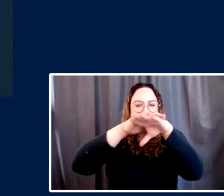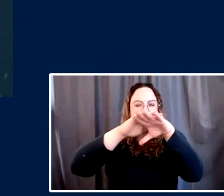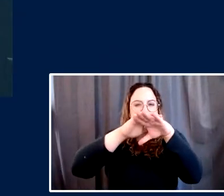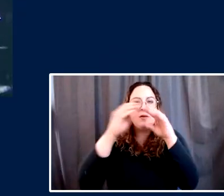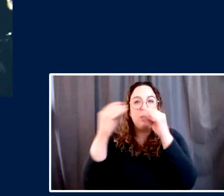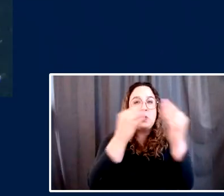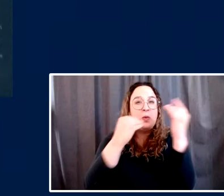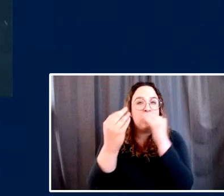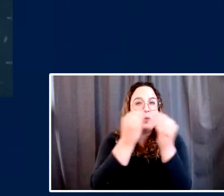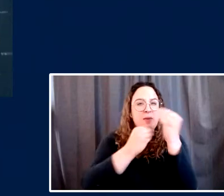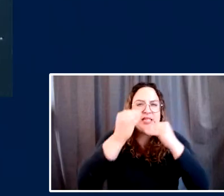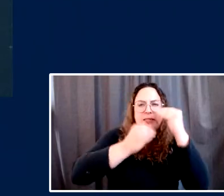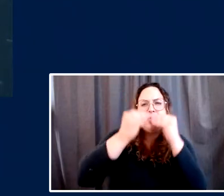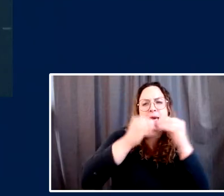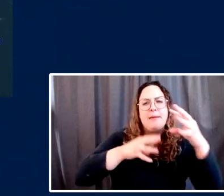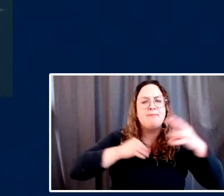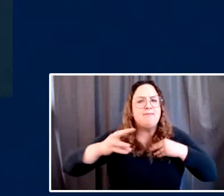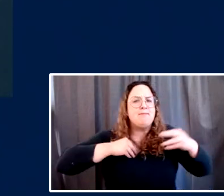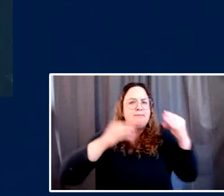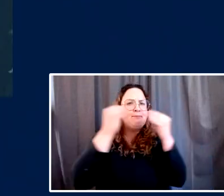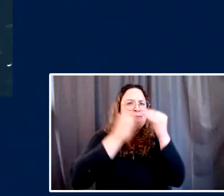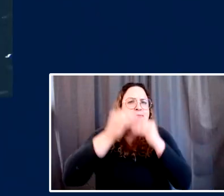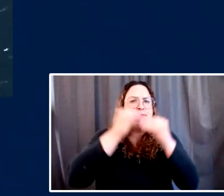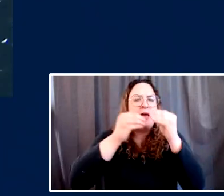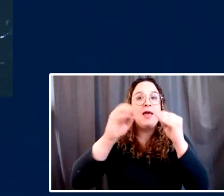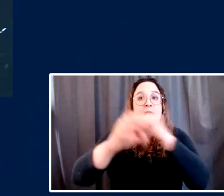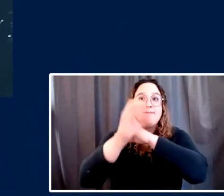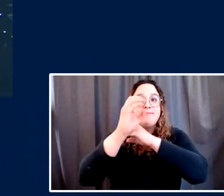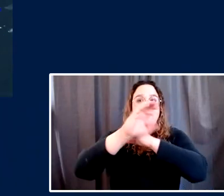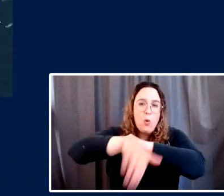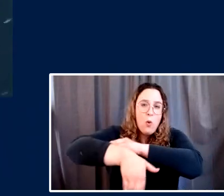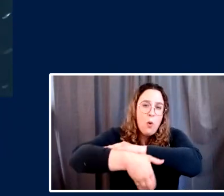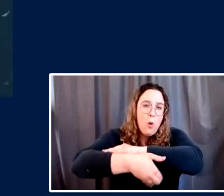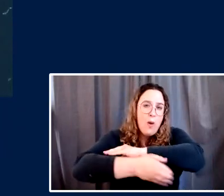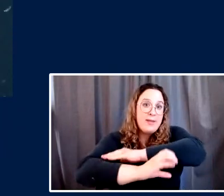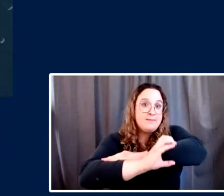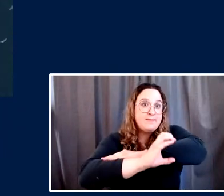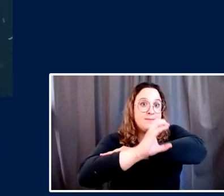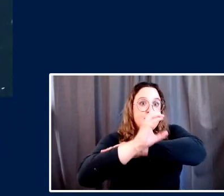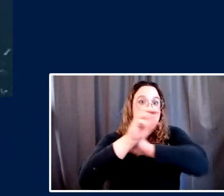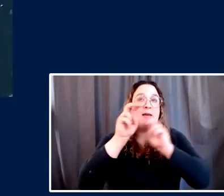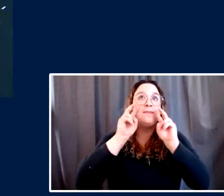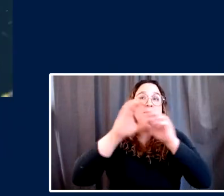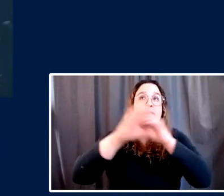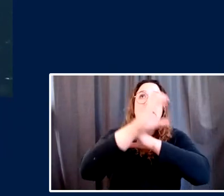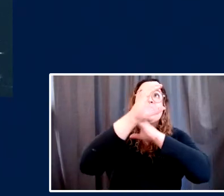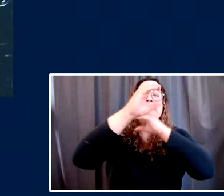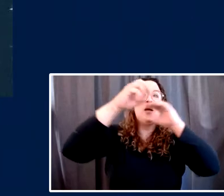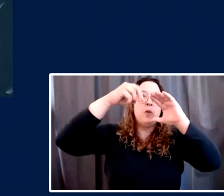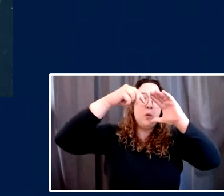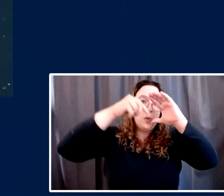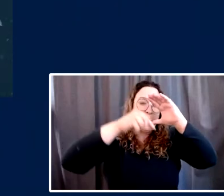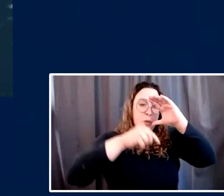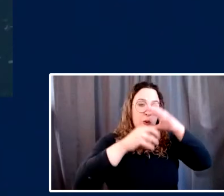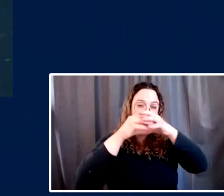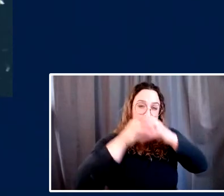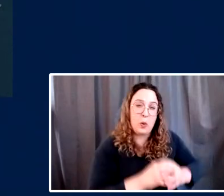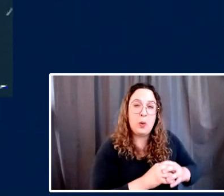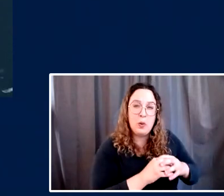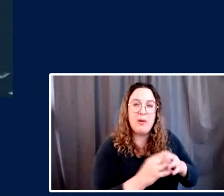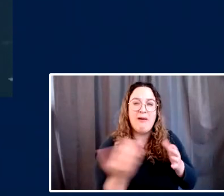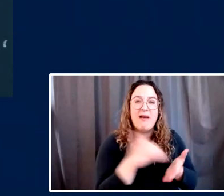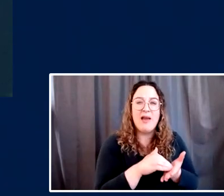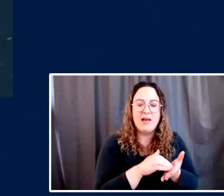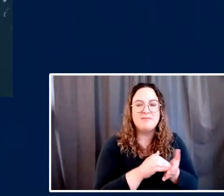every morning, they descend back to darker waters where they can hide from predators with good eyesight. That's really interesting.